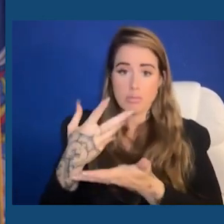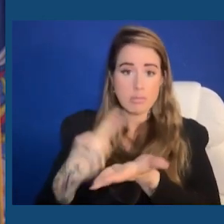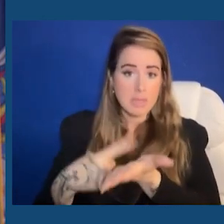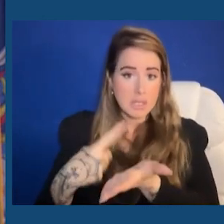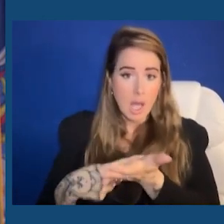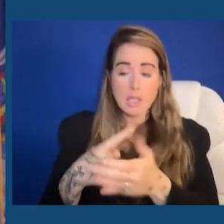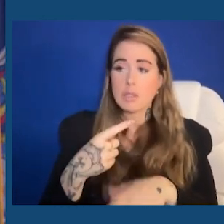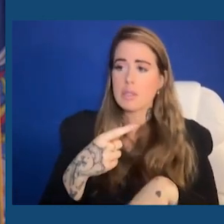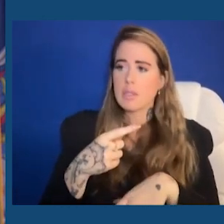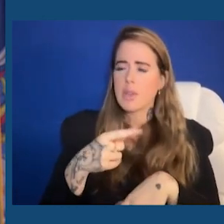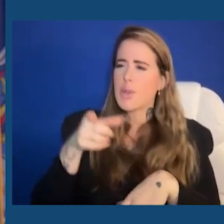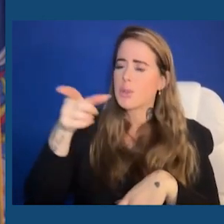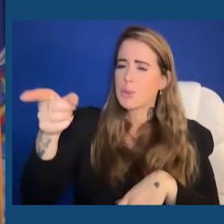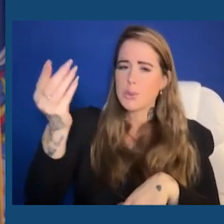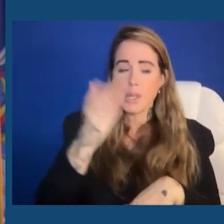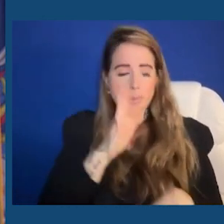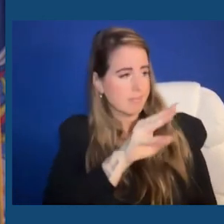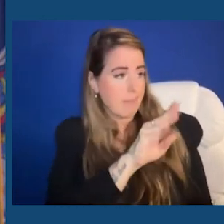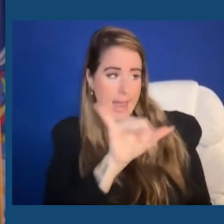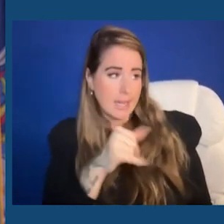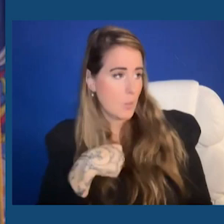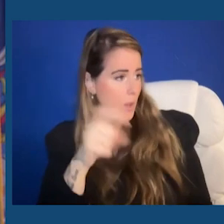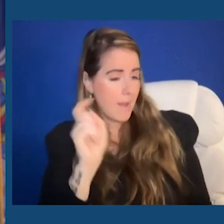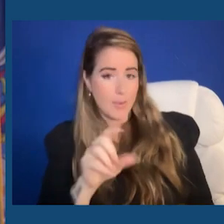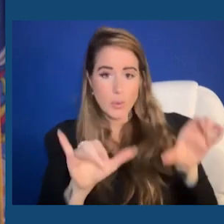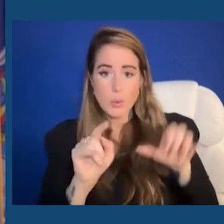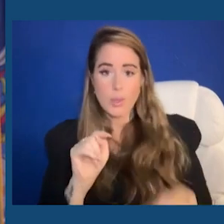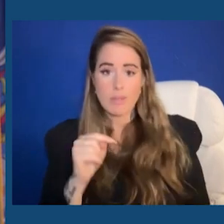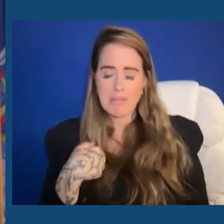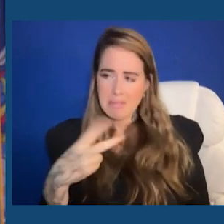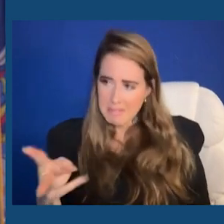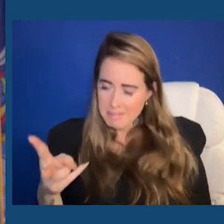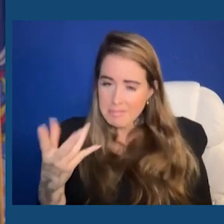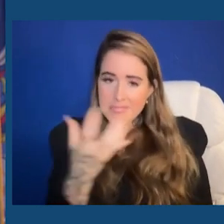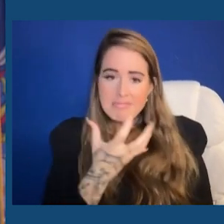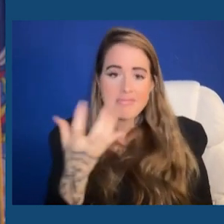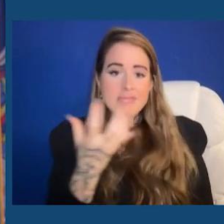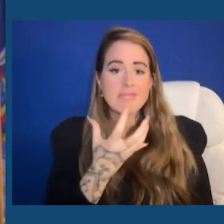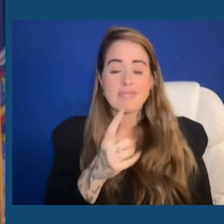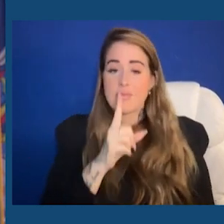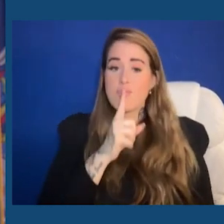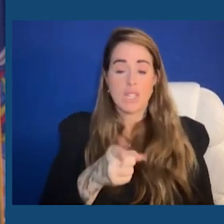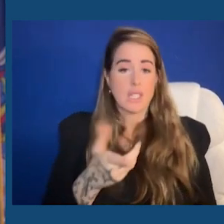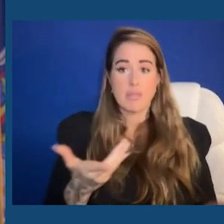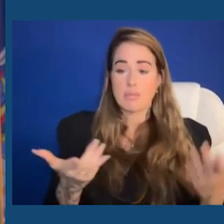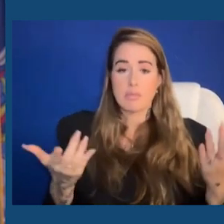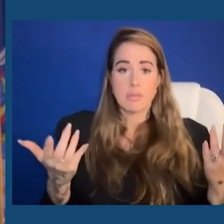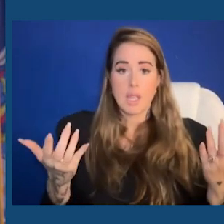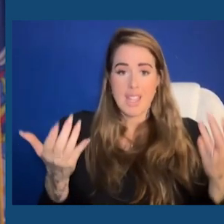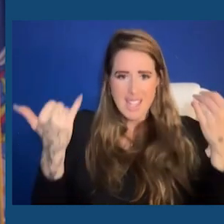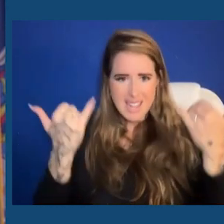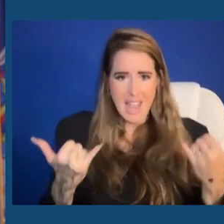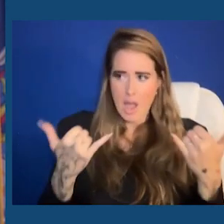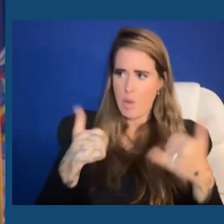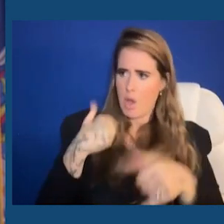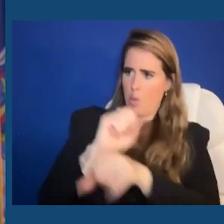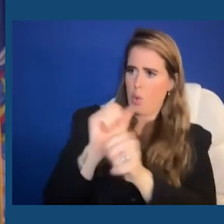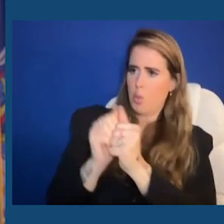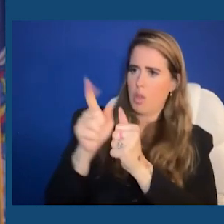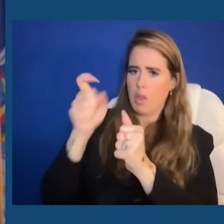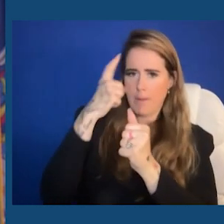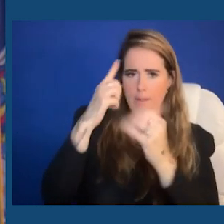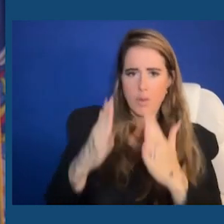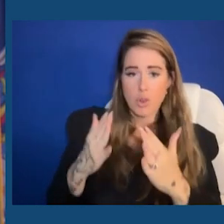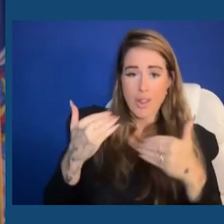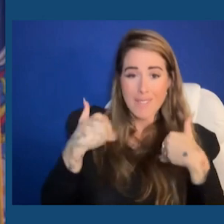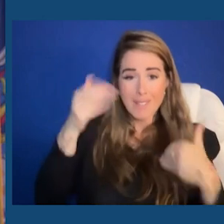say to me, Manny, we're going to get it done. It makes it so much easier to work with a governor that has common